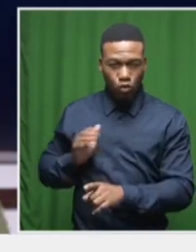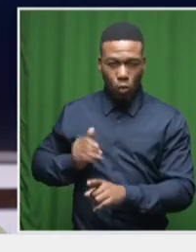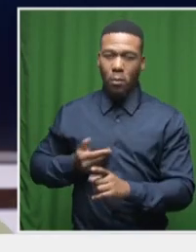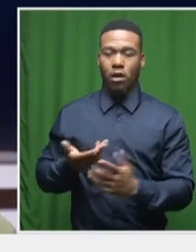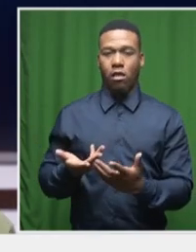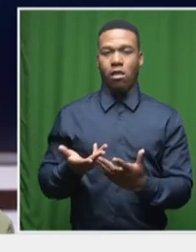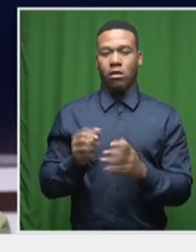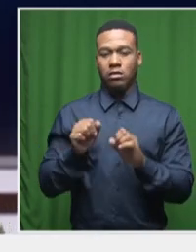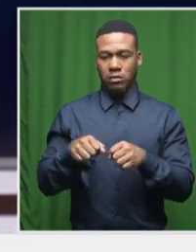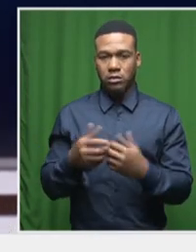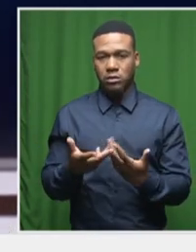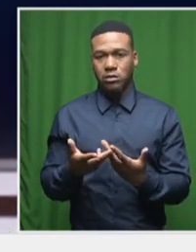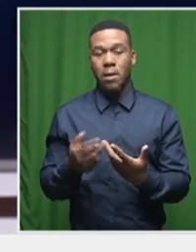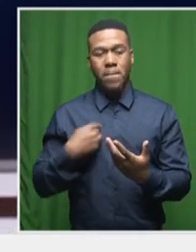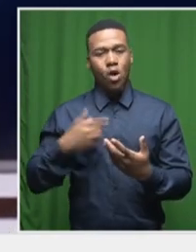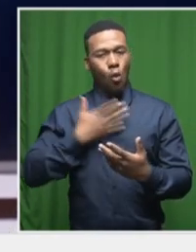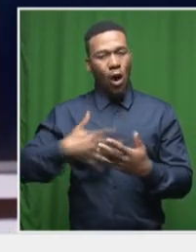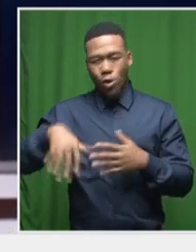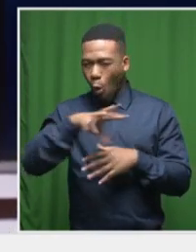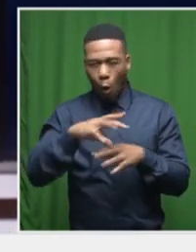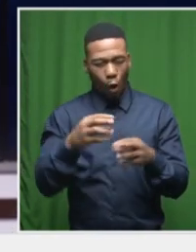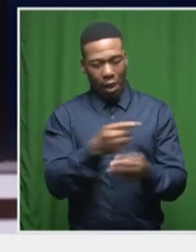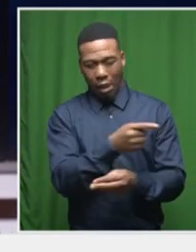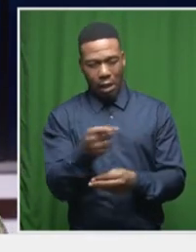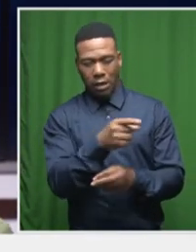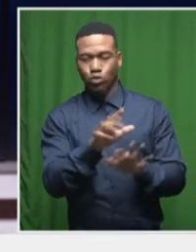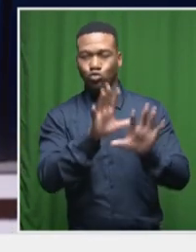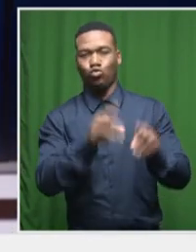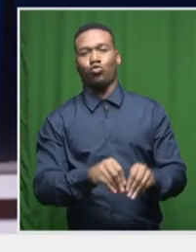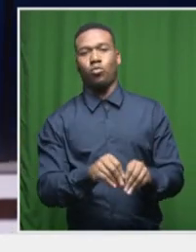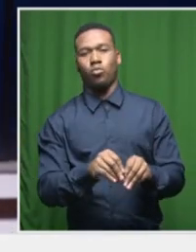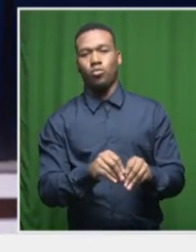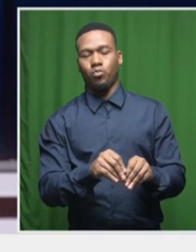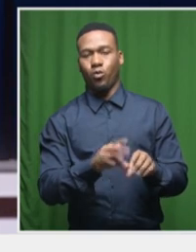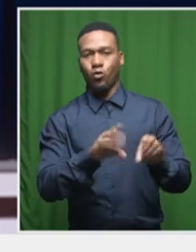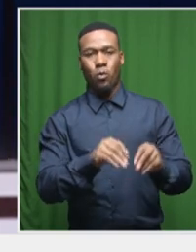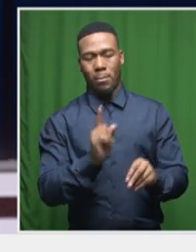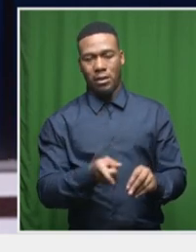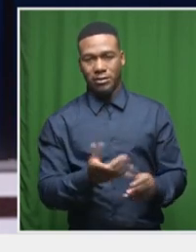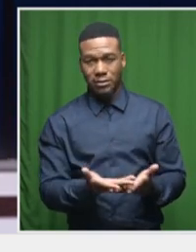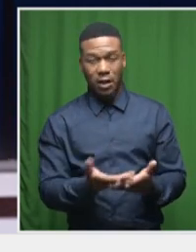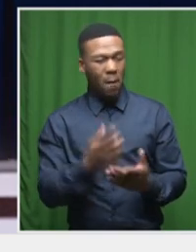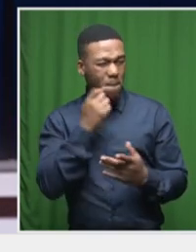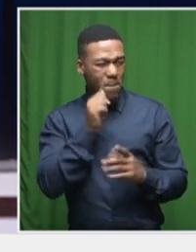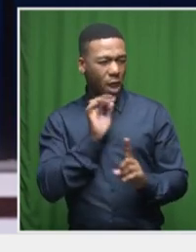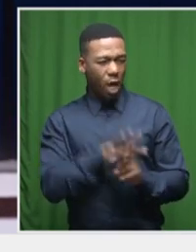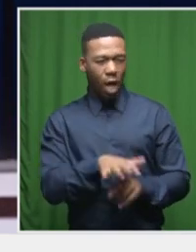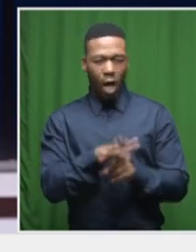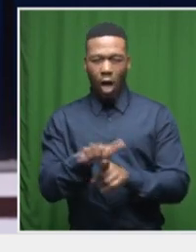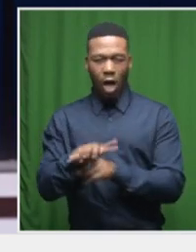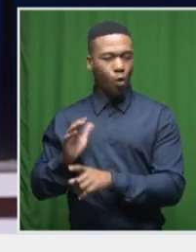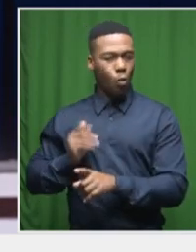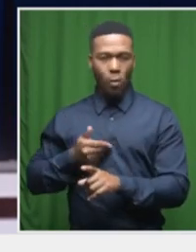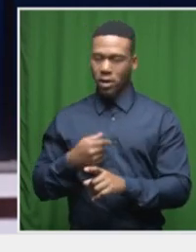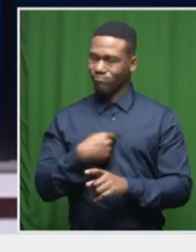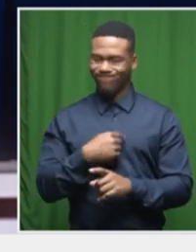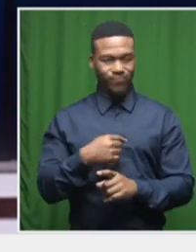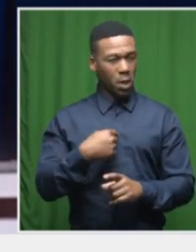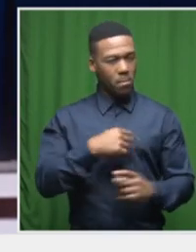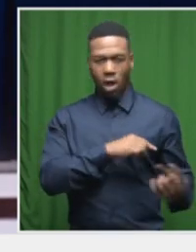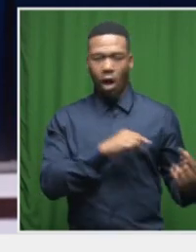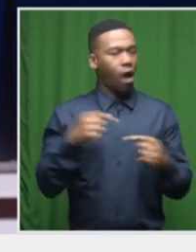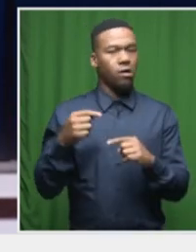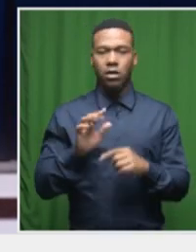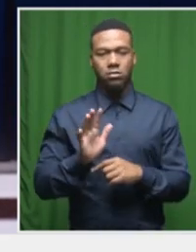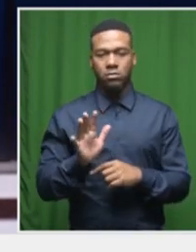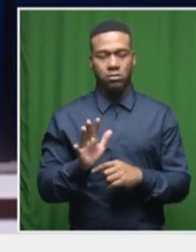I want everything that's happening to stop. Yes. You understand? I want everything that's happening to stop as men abusing women. I'm against that. Sure, that is so, so my profound.